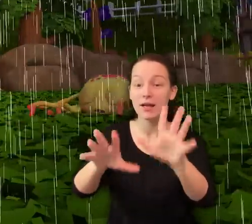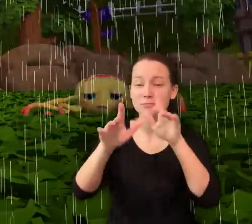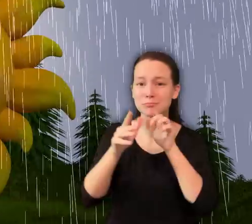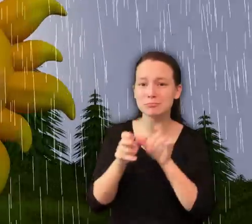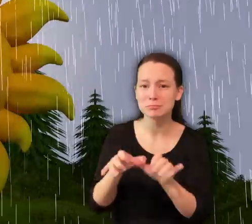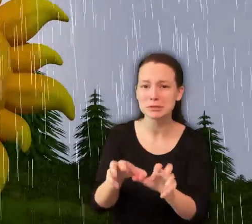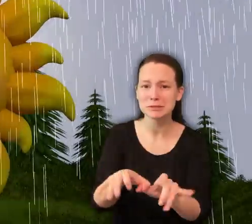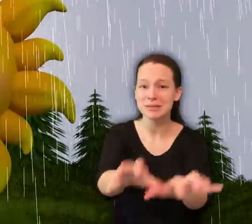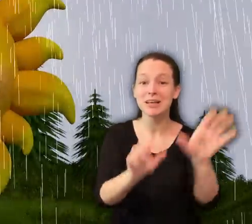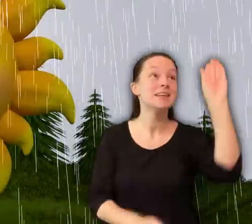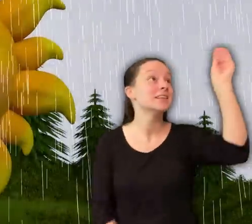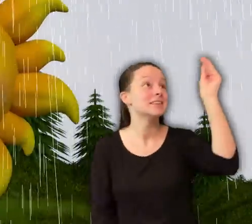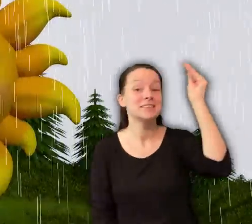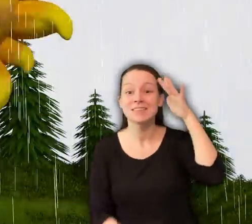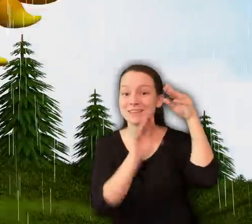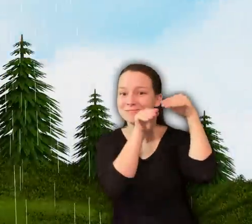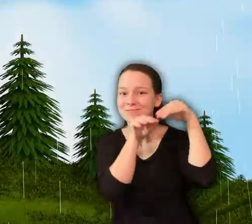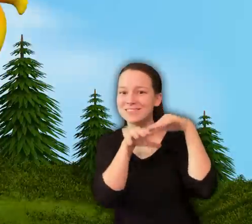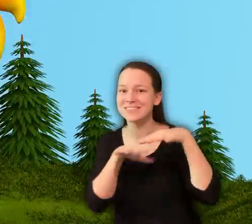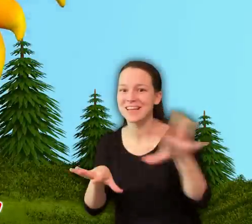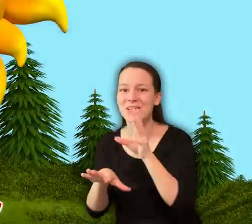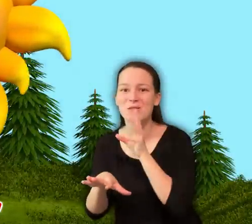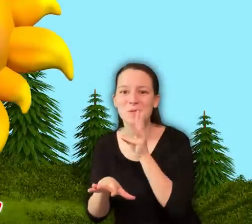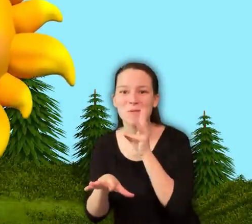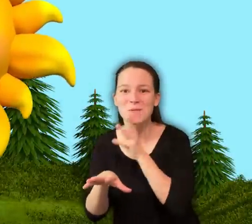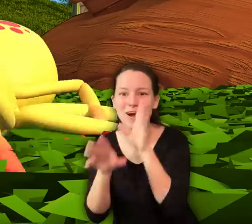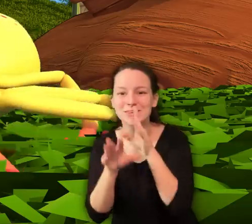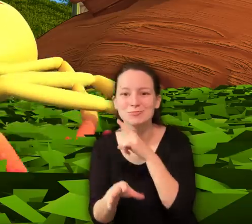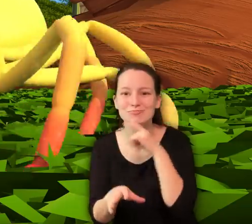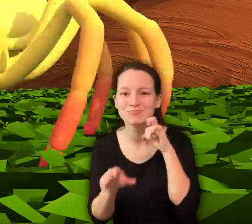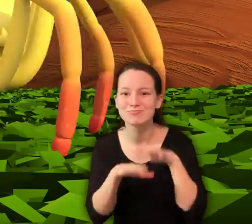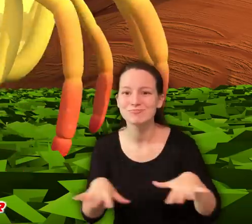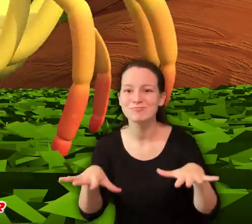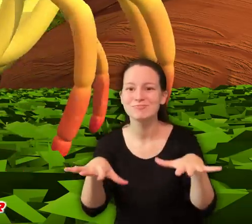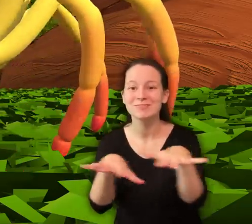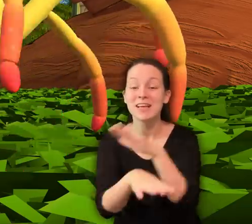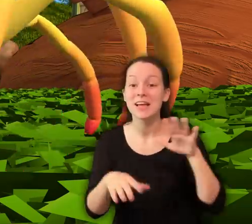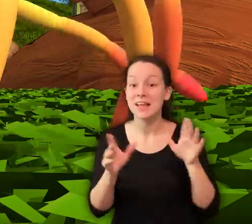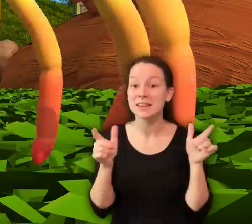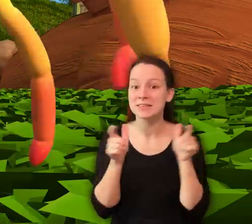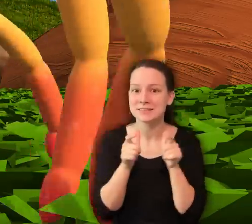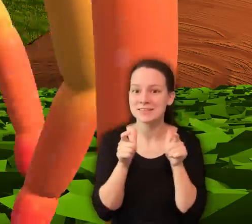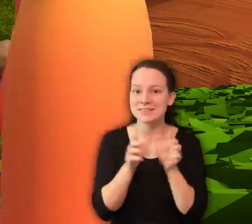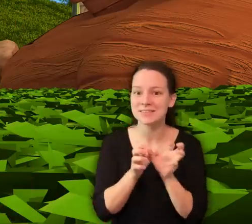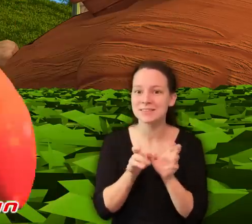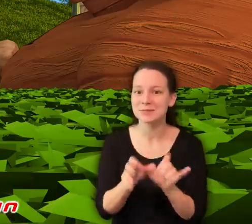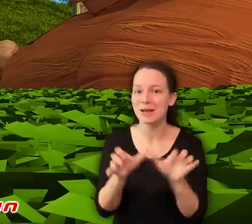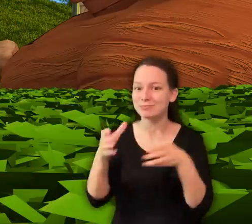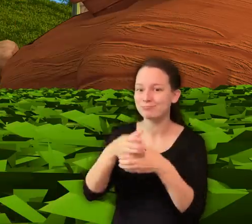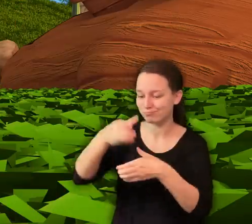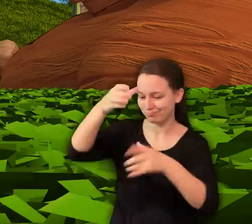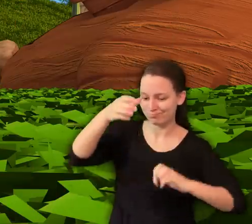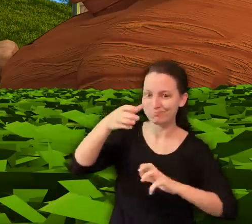out out came the Sun and dried up all the rain and the Incy Wincy Spider climbed up the